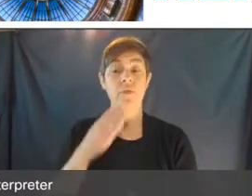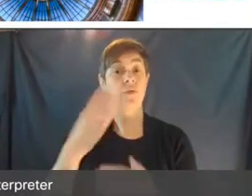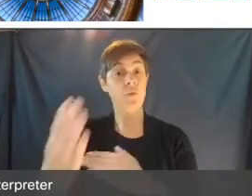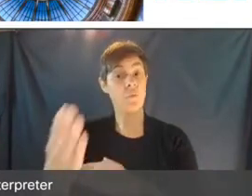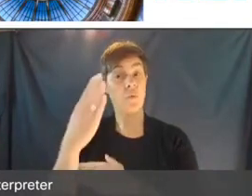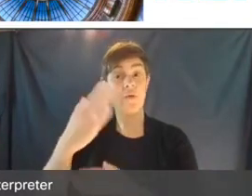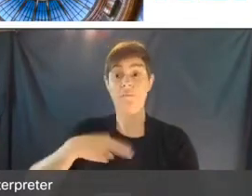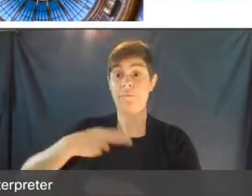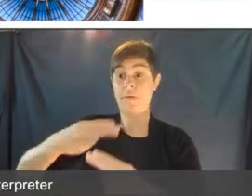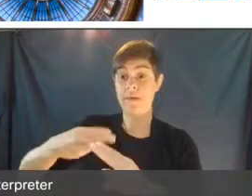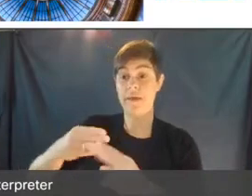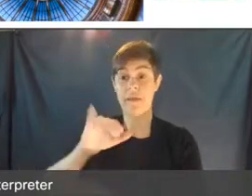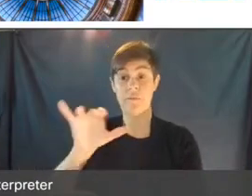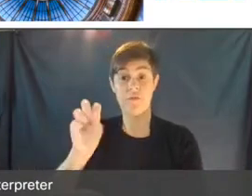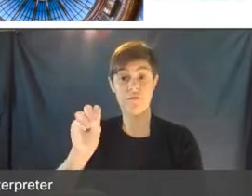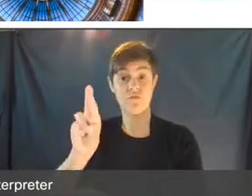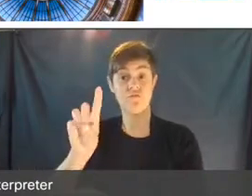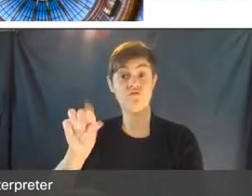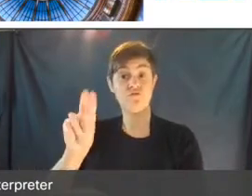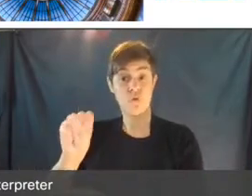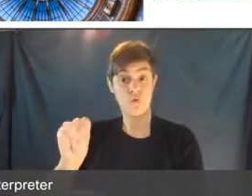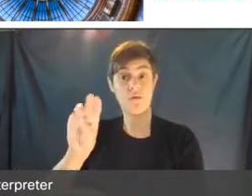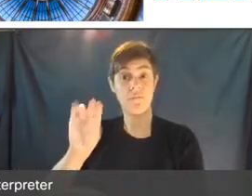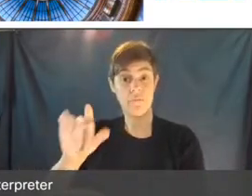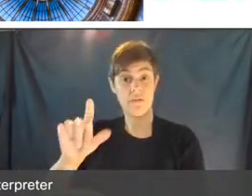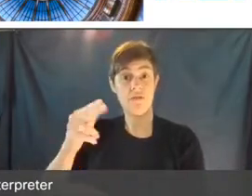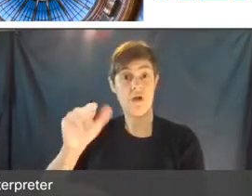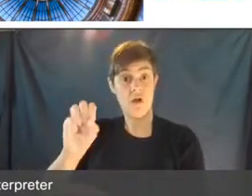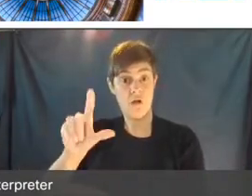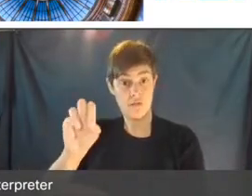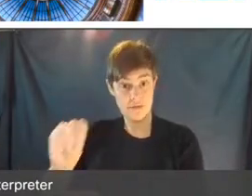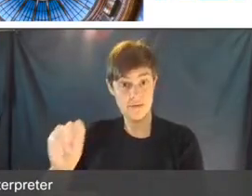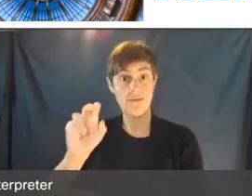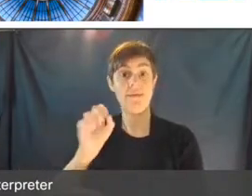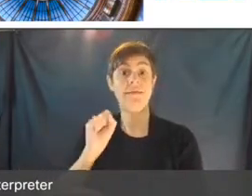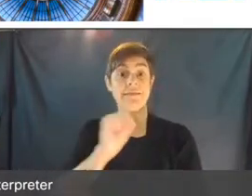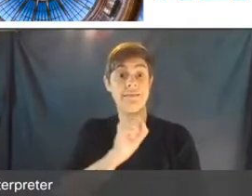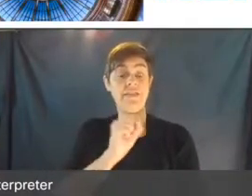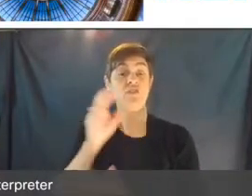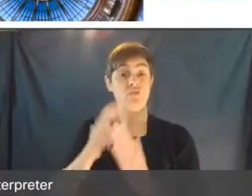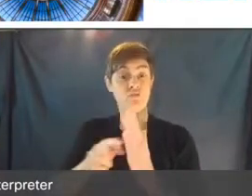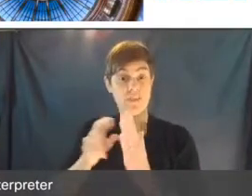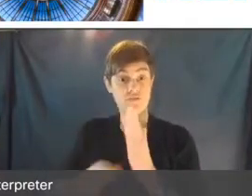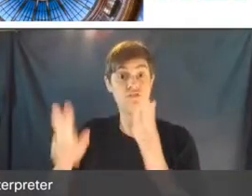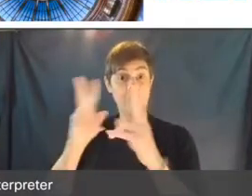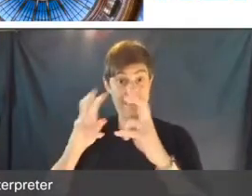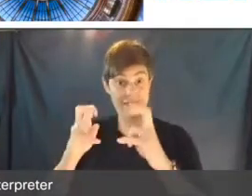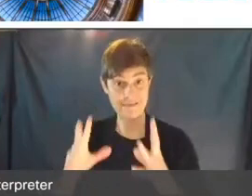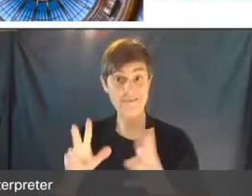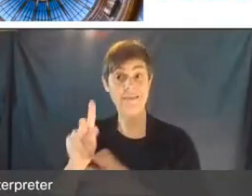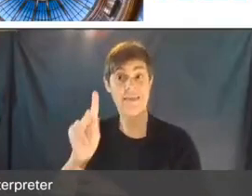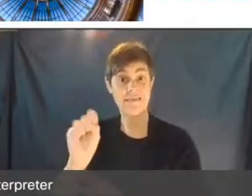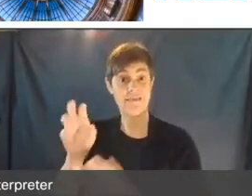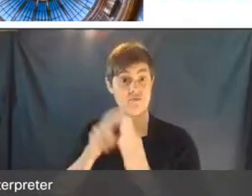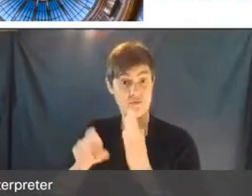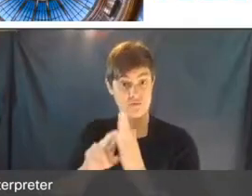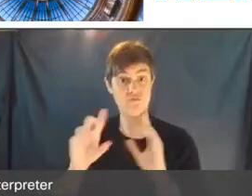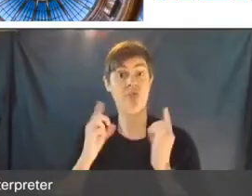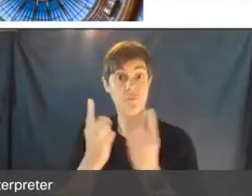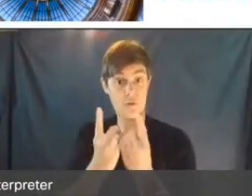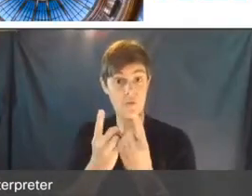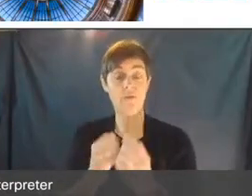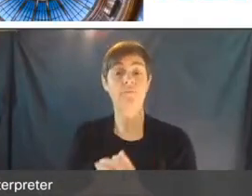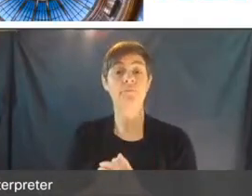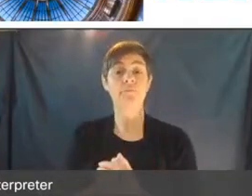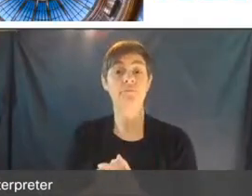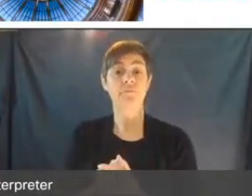Morning, my name is Jordan Milholland. I'm a senior research analyst with the Kansas Legislative Research Department, and I'm our lead